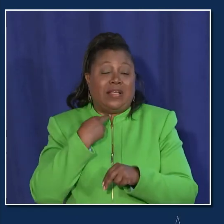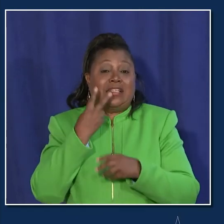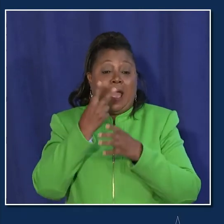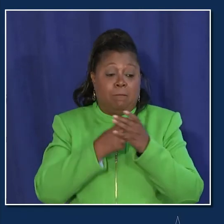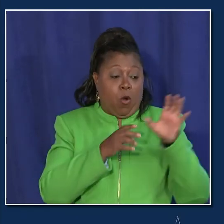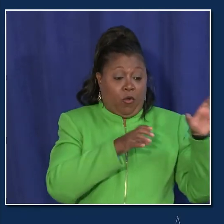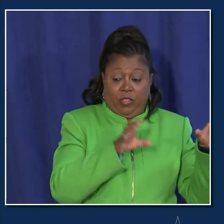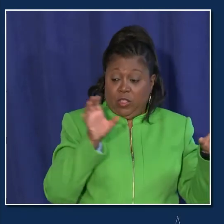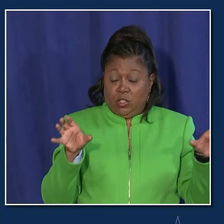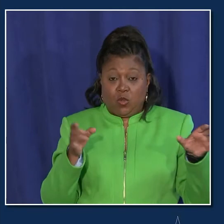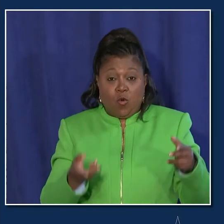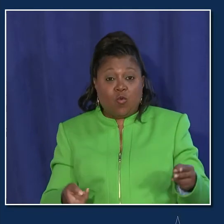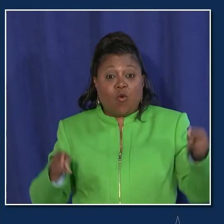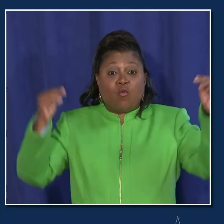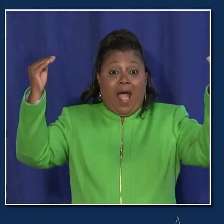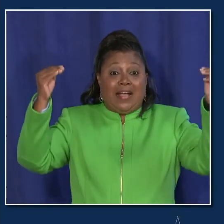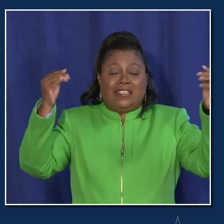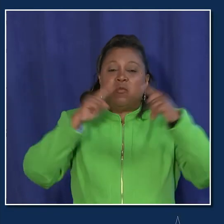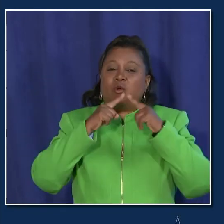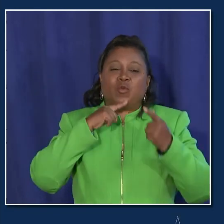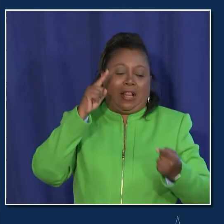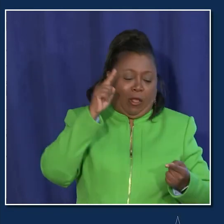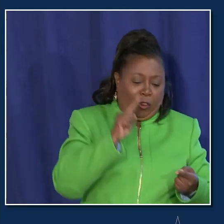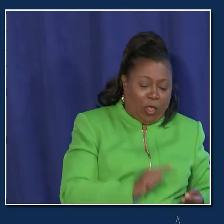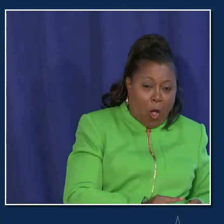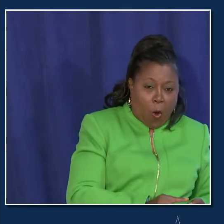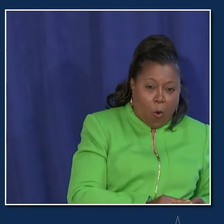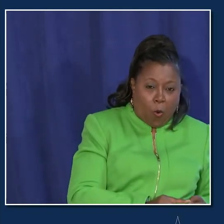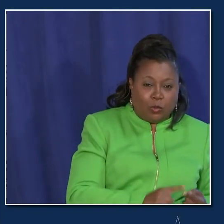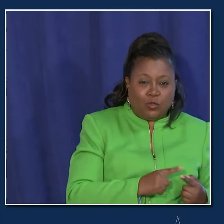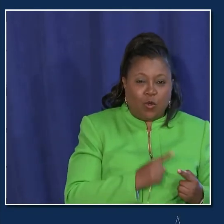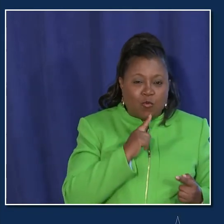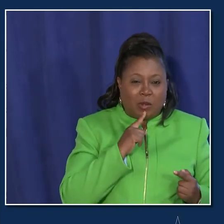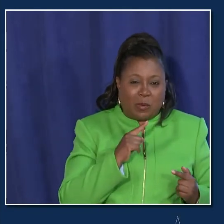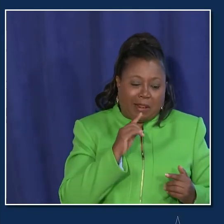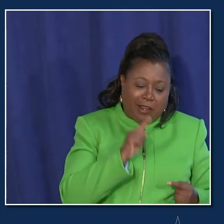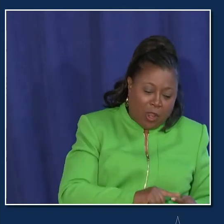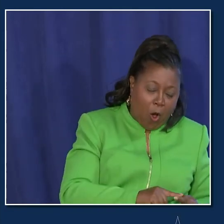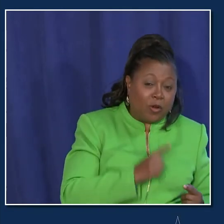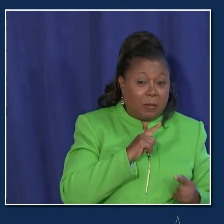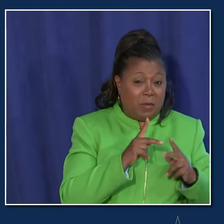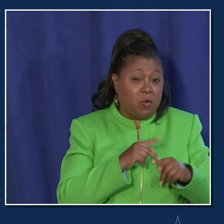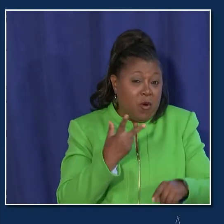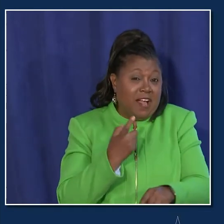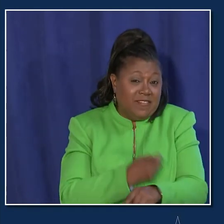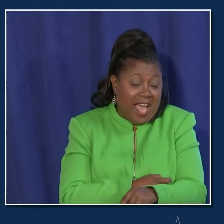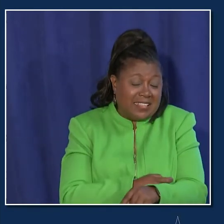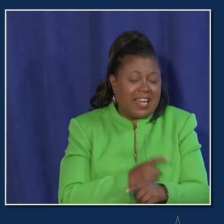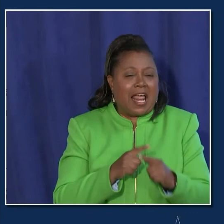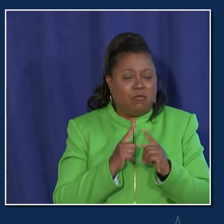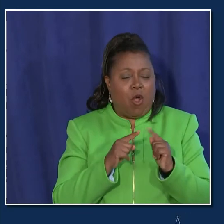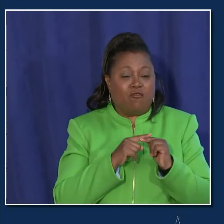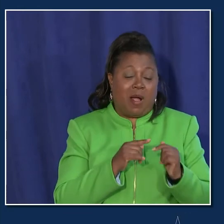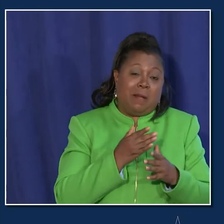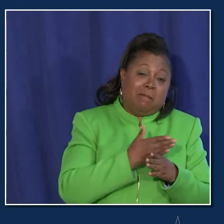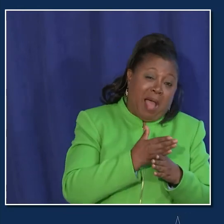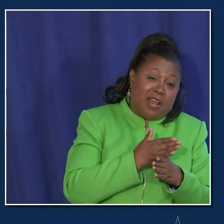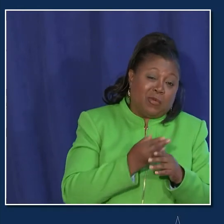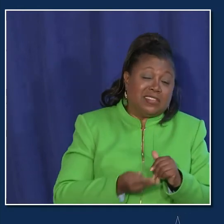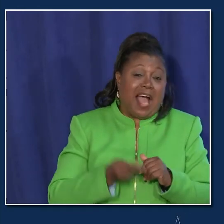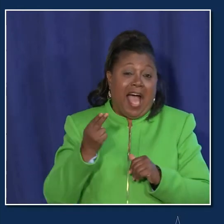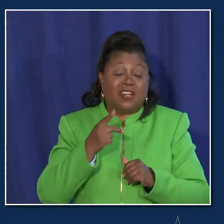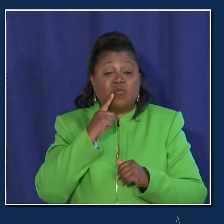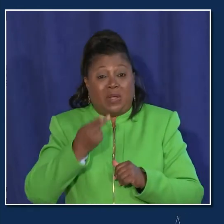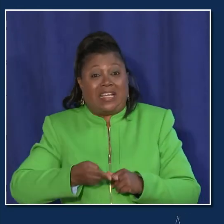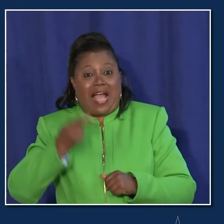both of those groups rises, but it would go from very, very, very, very low to very, very low for people who were vaccinated. And it would go from moderate to high to